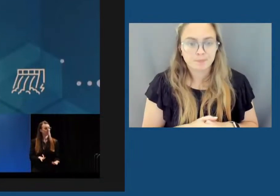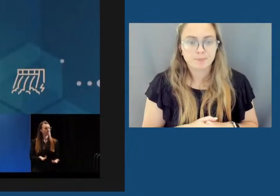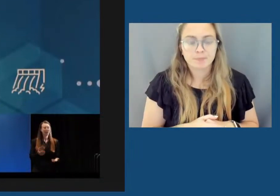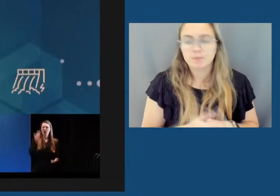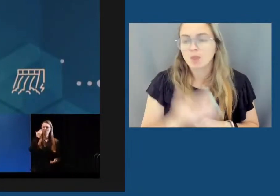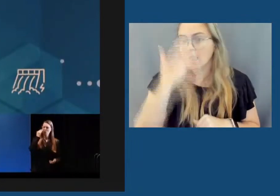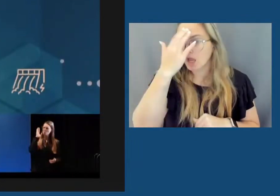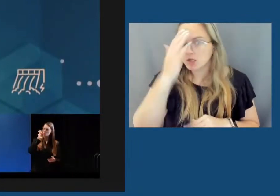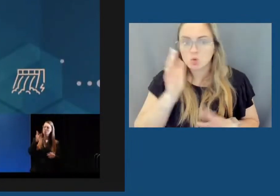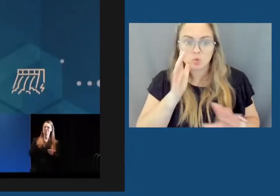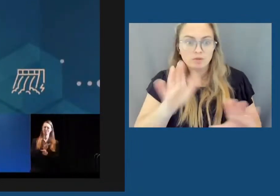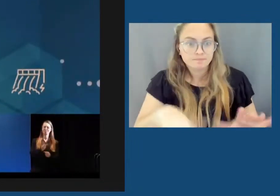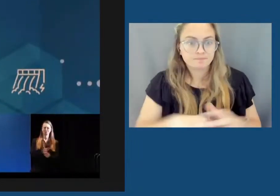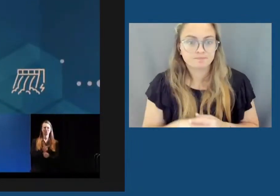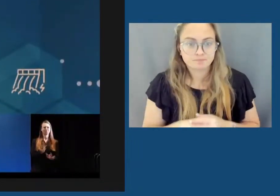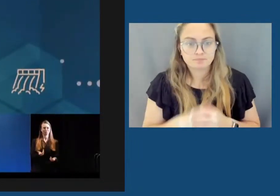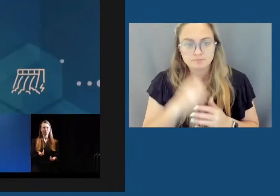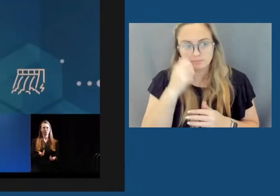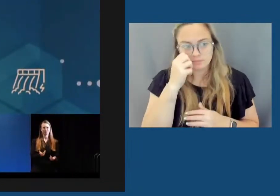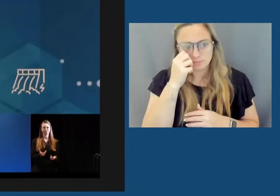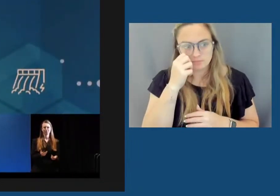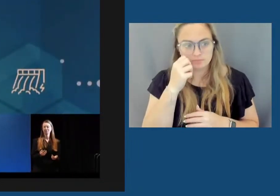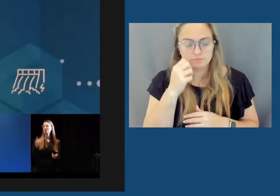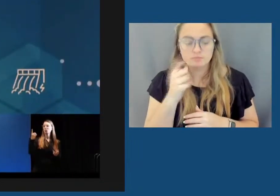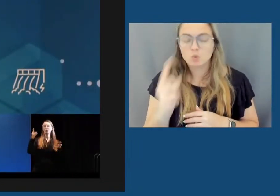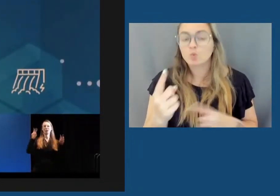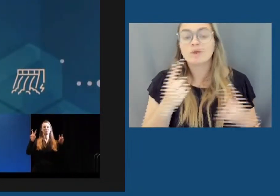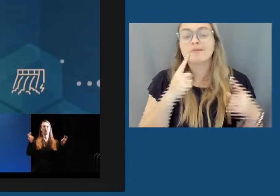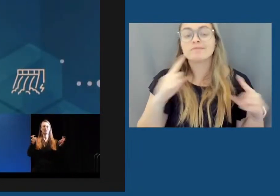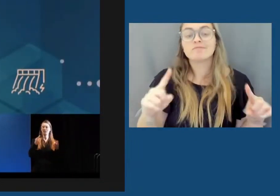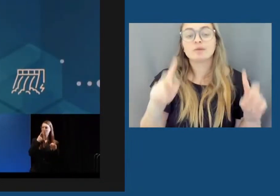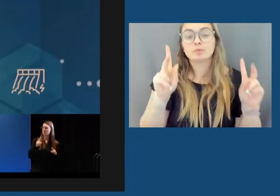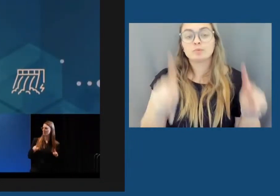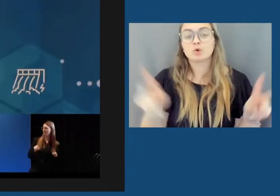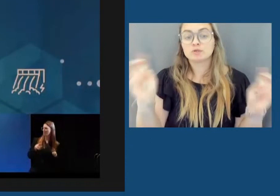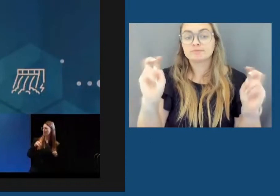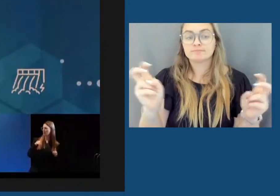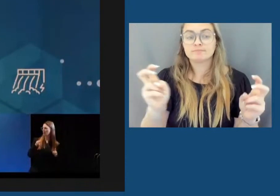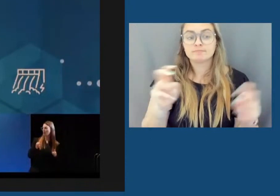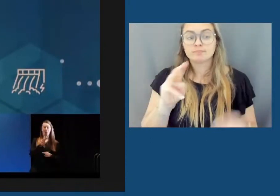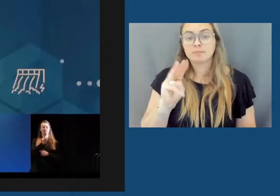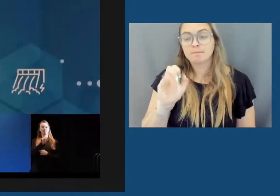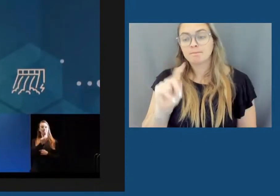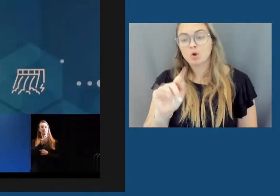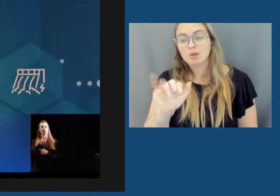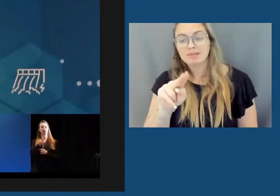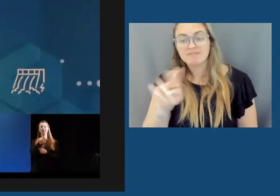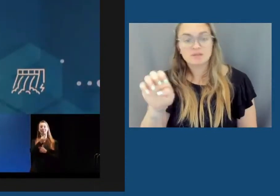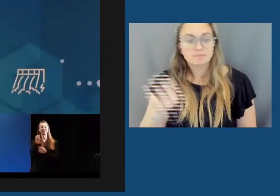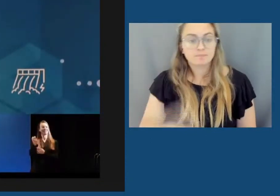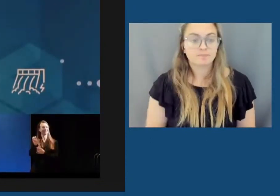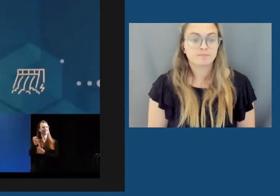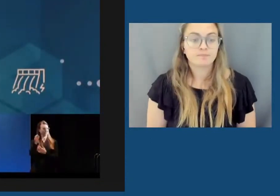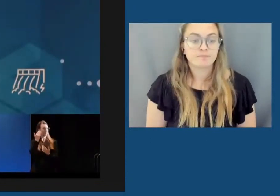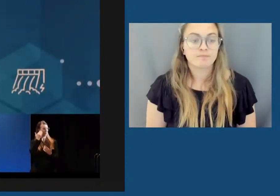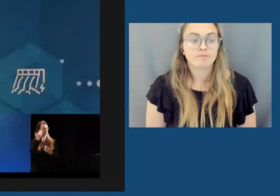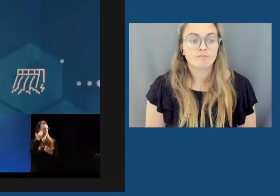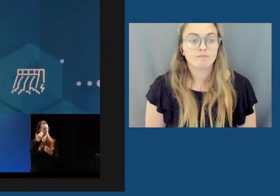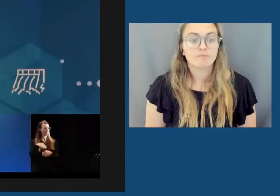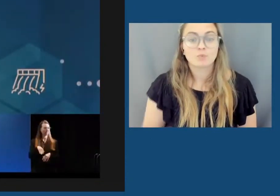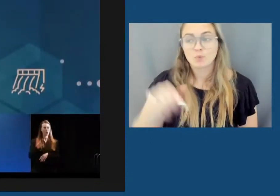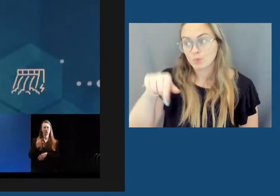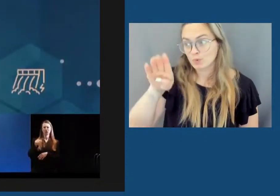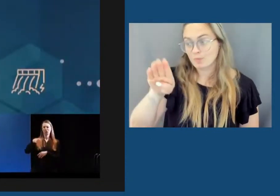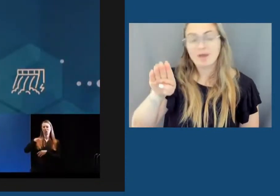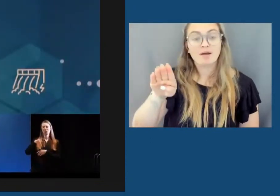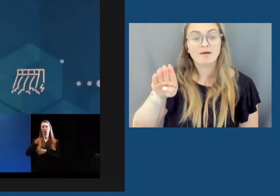will. And I'll quote one famous person who everybody upstate knows, Marv Levy. Okay, quarterback of the Buffalo Bills. If you're